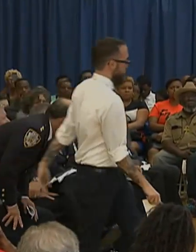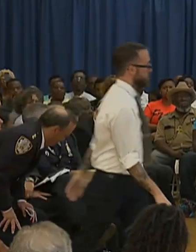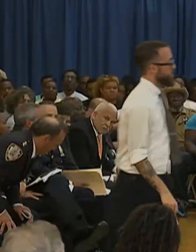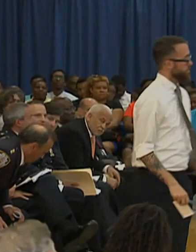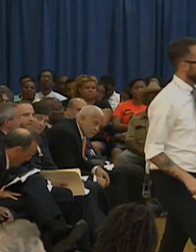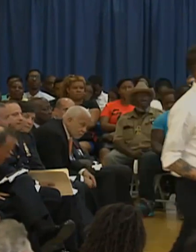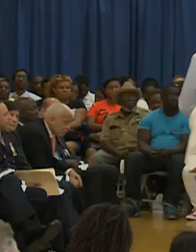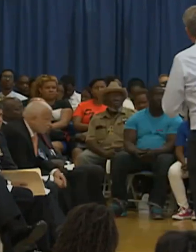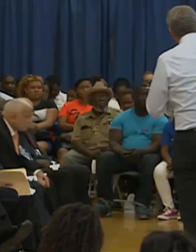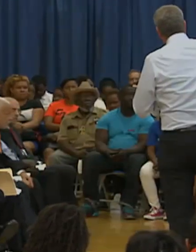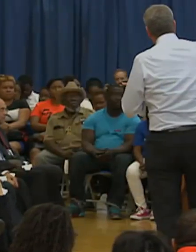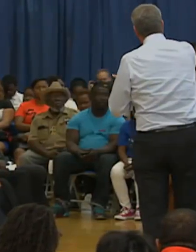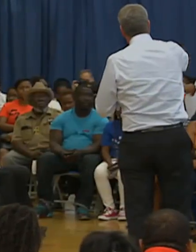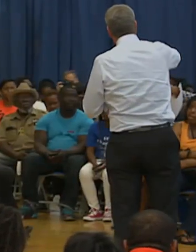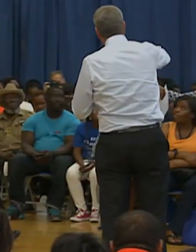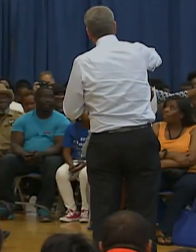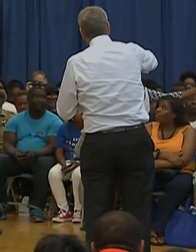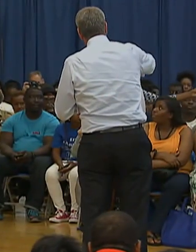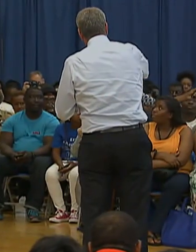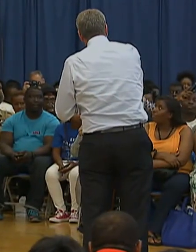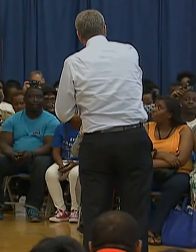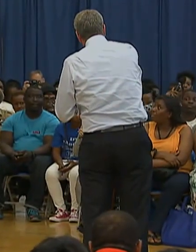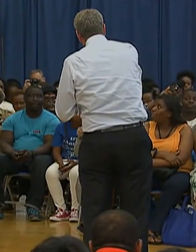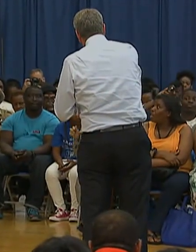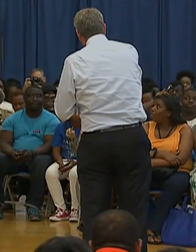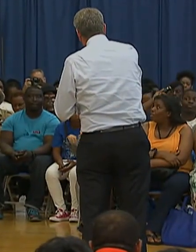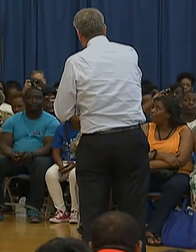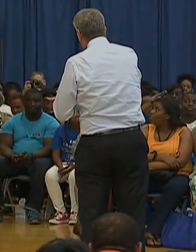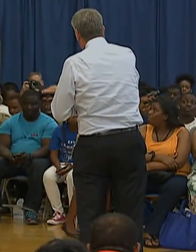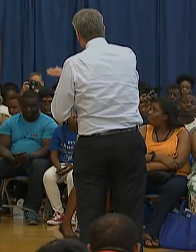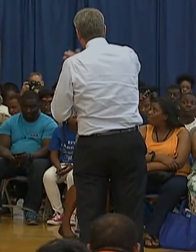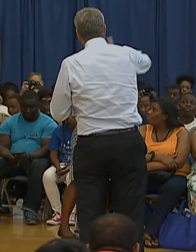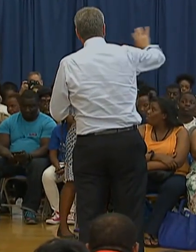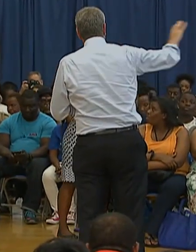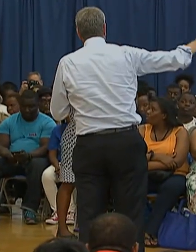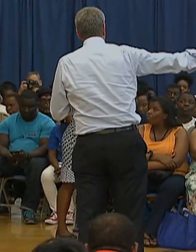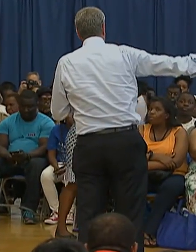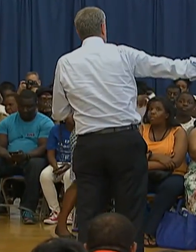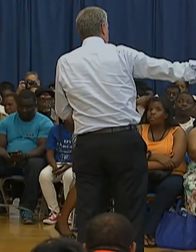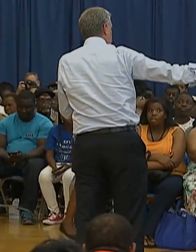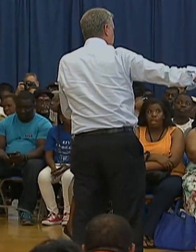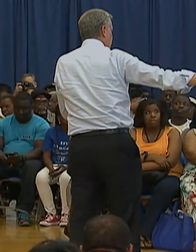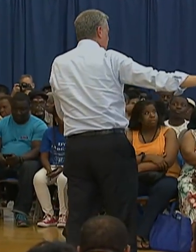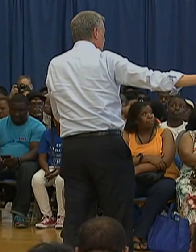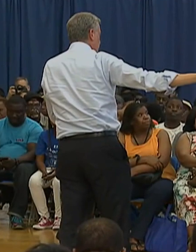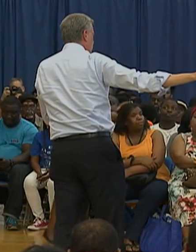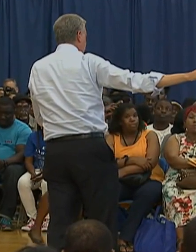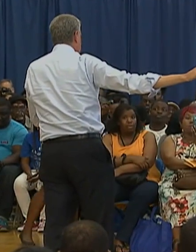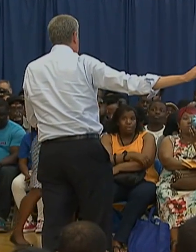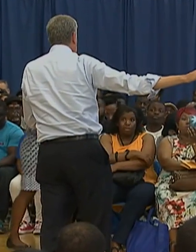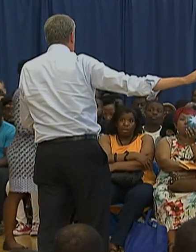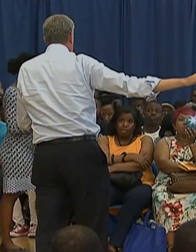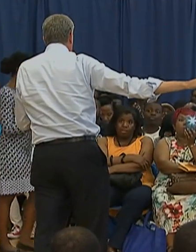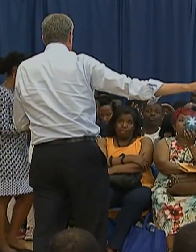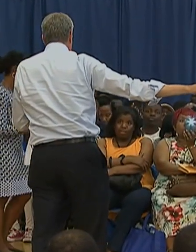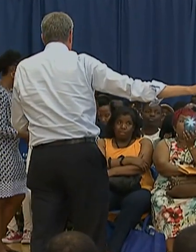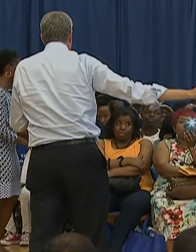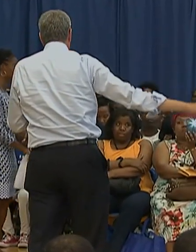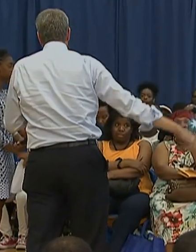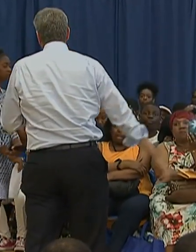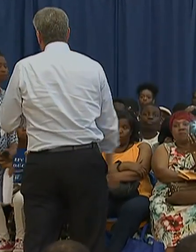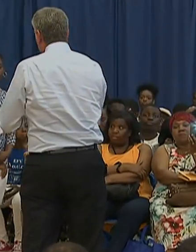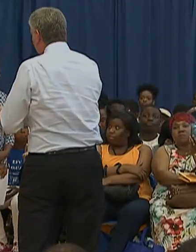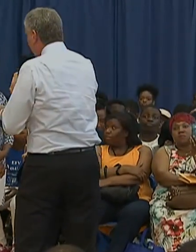Good. Chief Powers will follow up with you personally. And again, one of the things we do at town hall meetings is we give